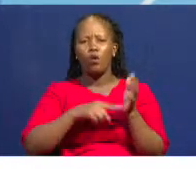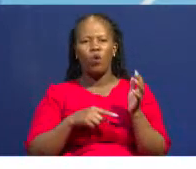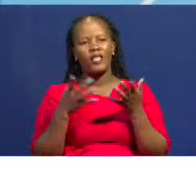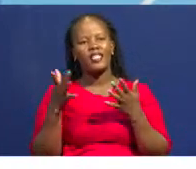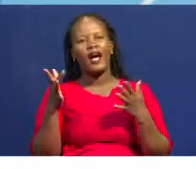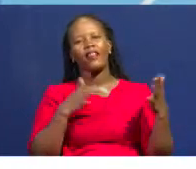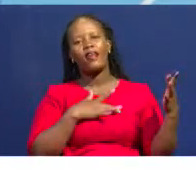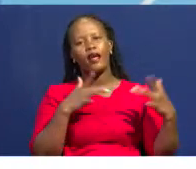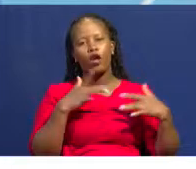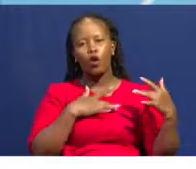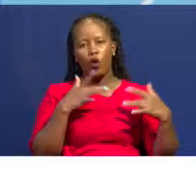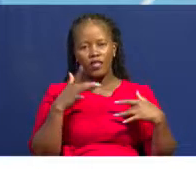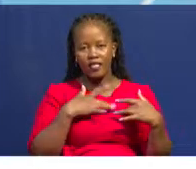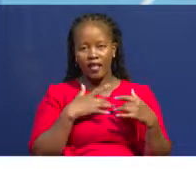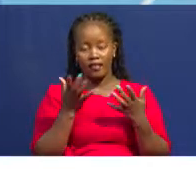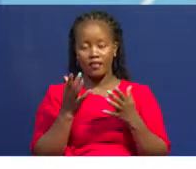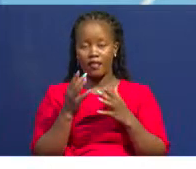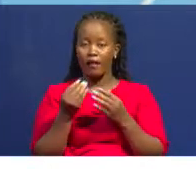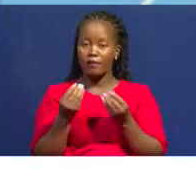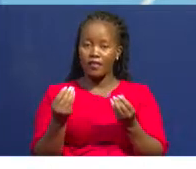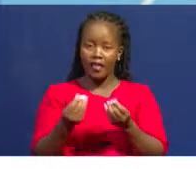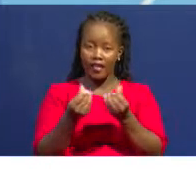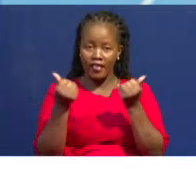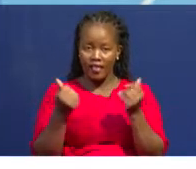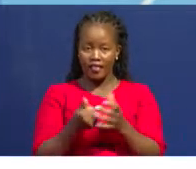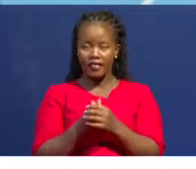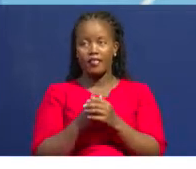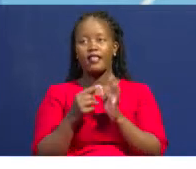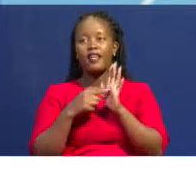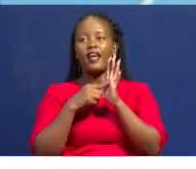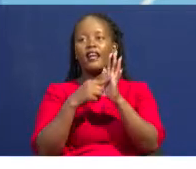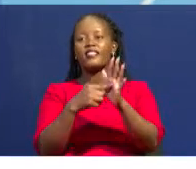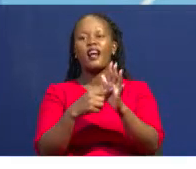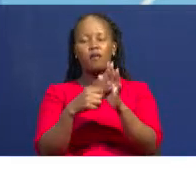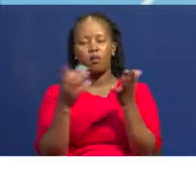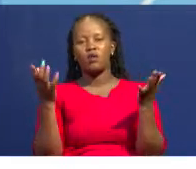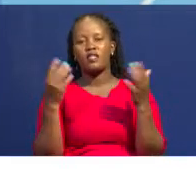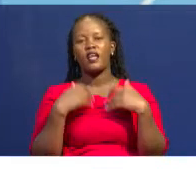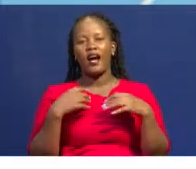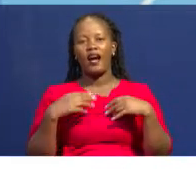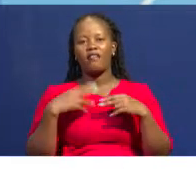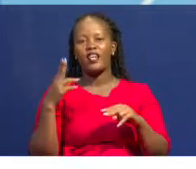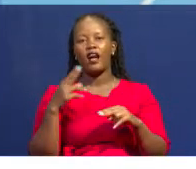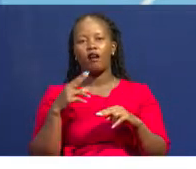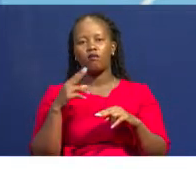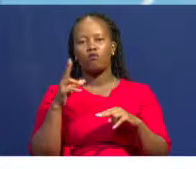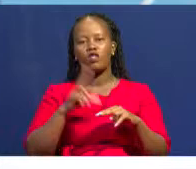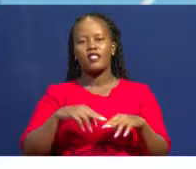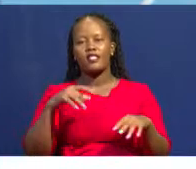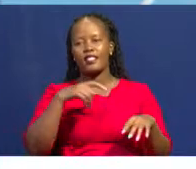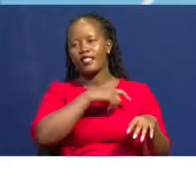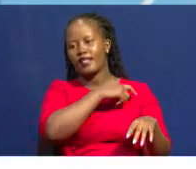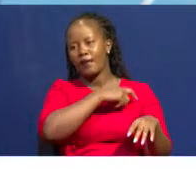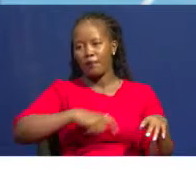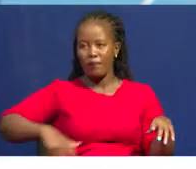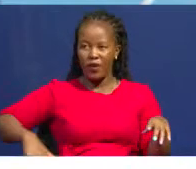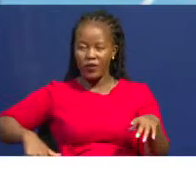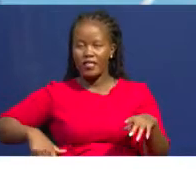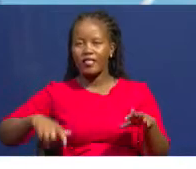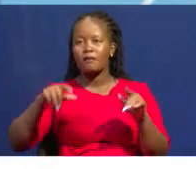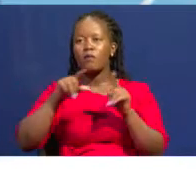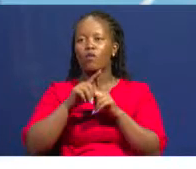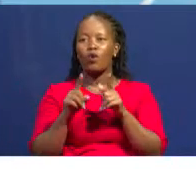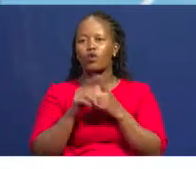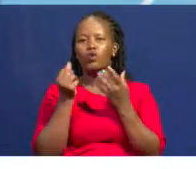concerns? They being addressed? We're talking about seat belts in vehicles. You're talking about speed governors. We are